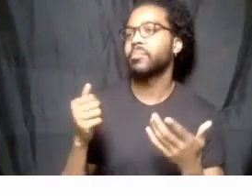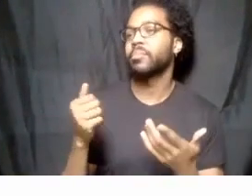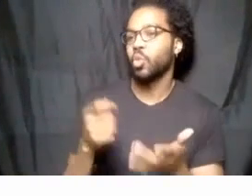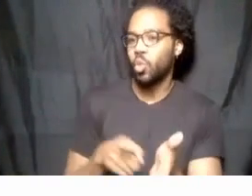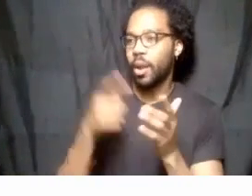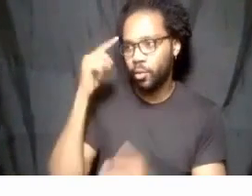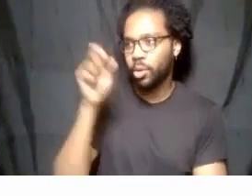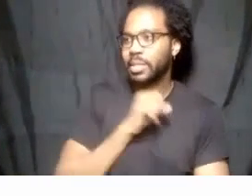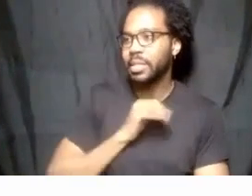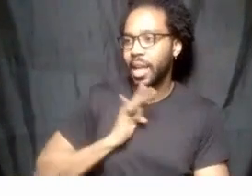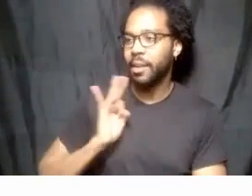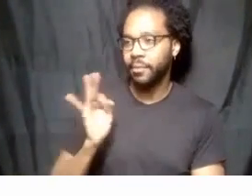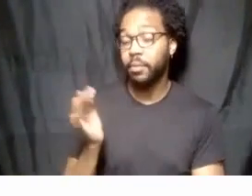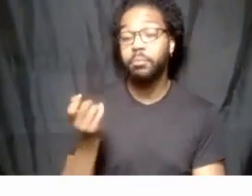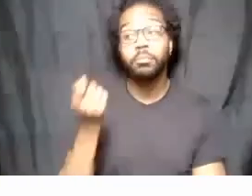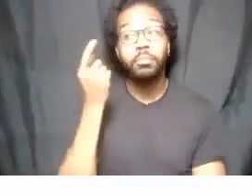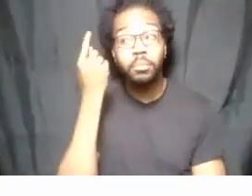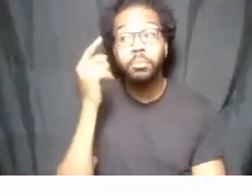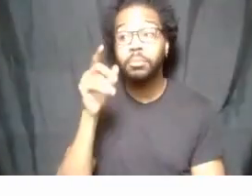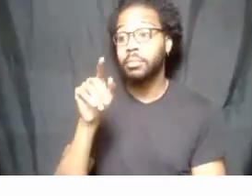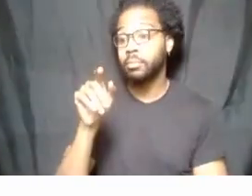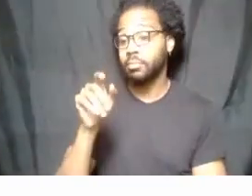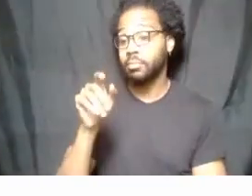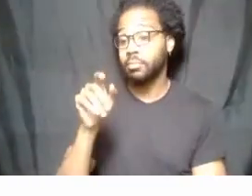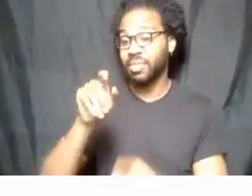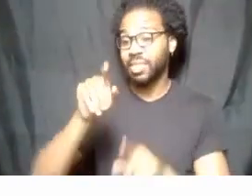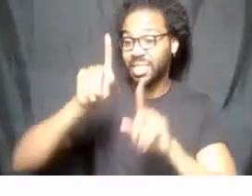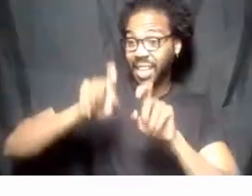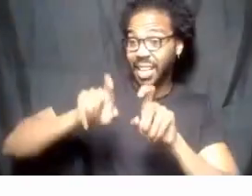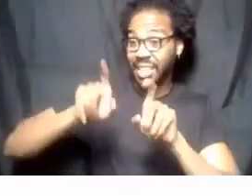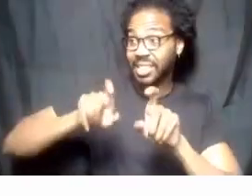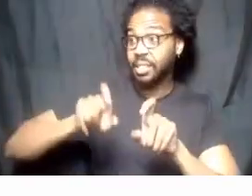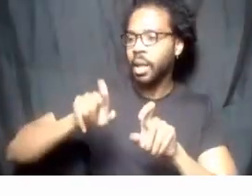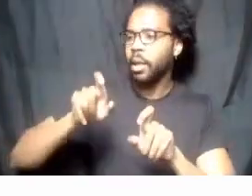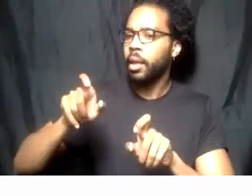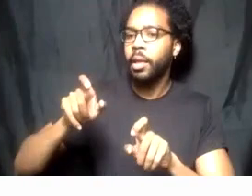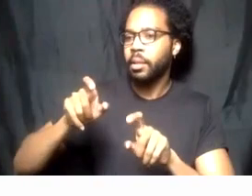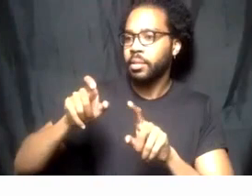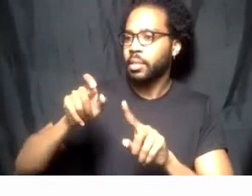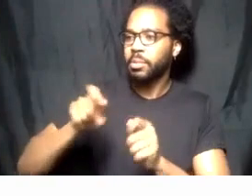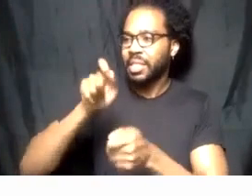thing to keep in mind about testing is that it is a point in time.